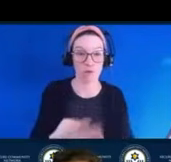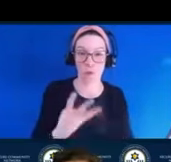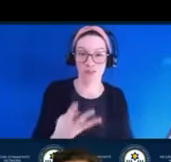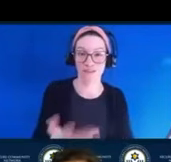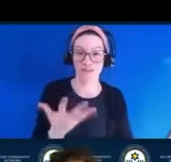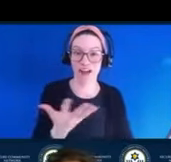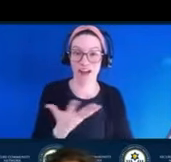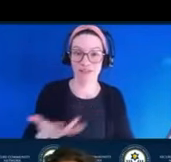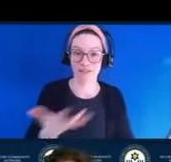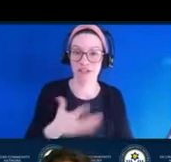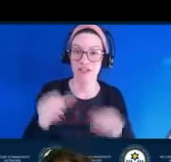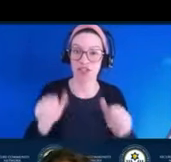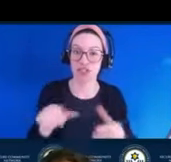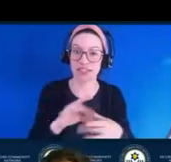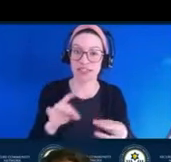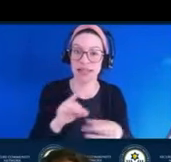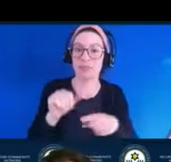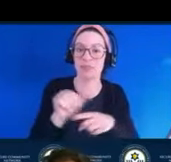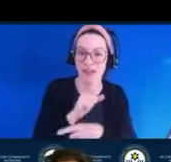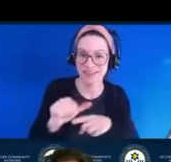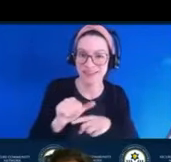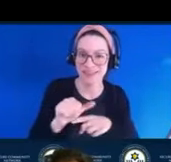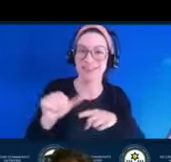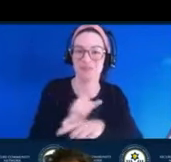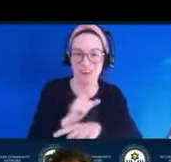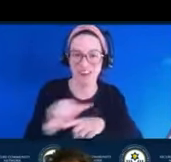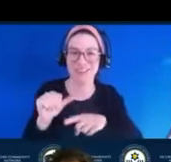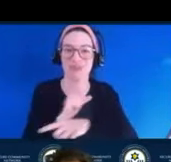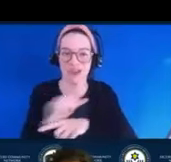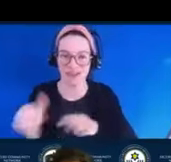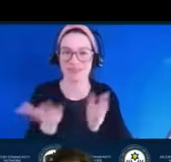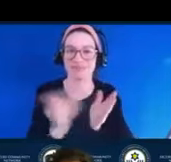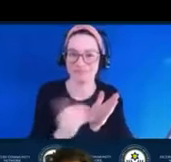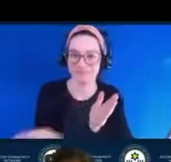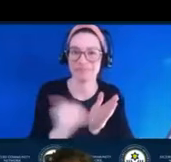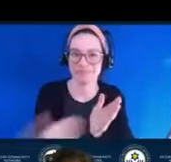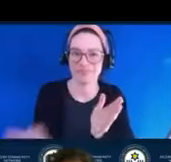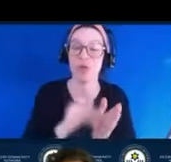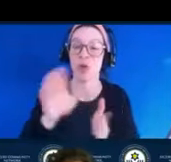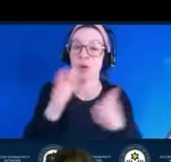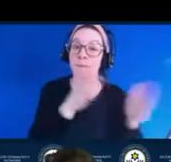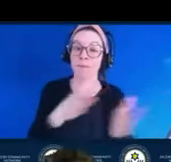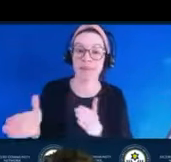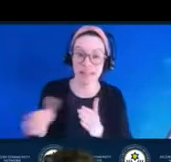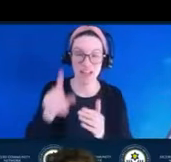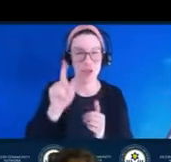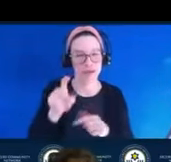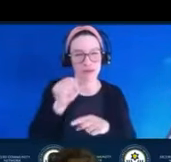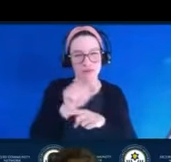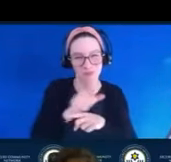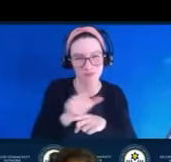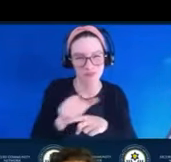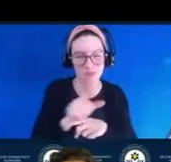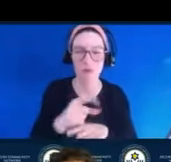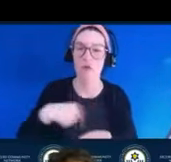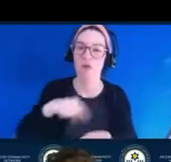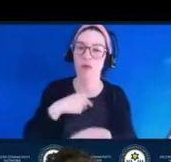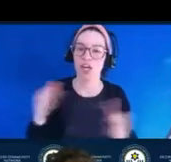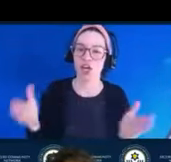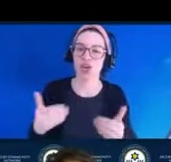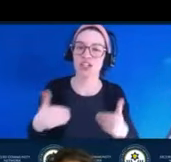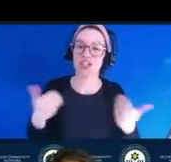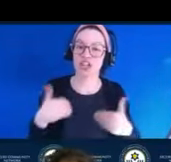here, could say practice. Because you have to practice your plan. We encourage our young people in schools to do what? Fire